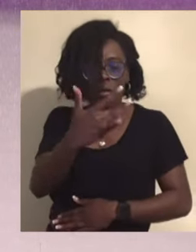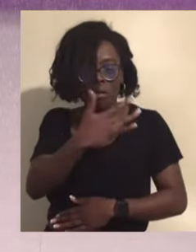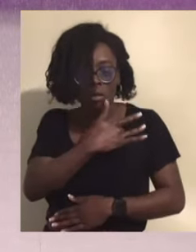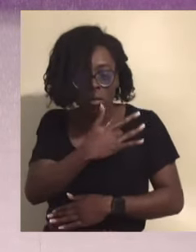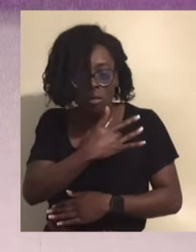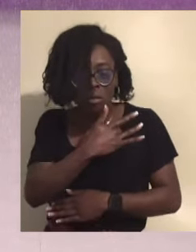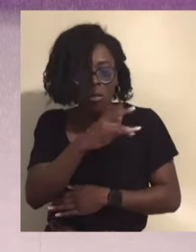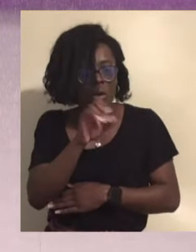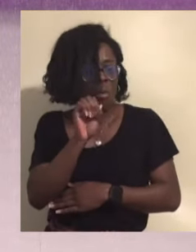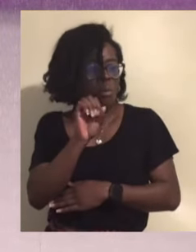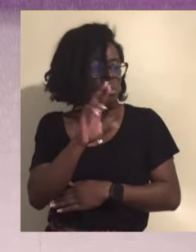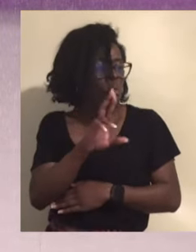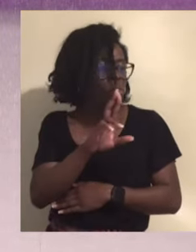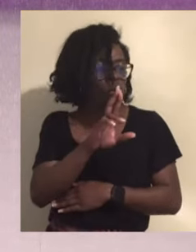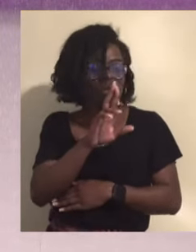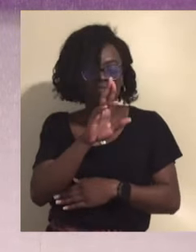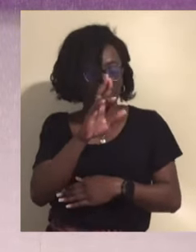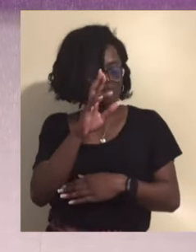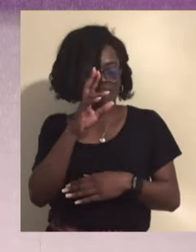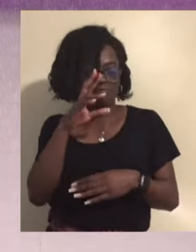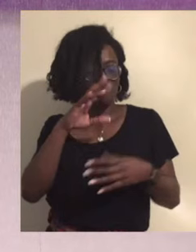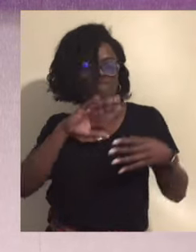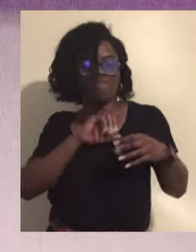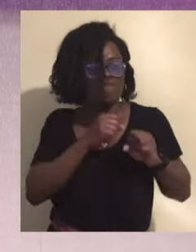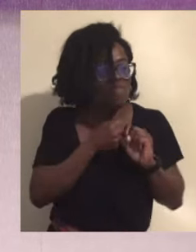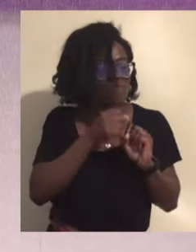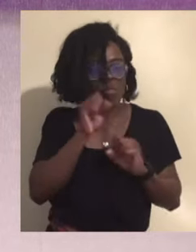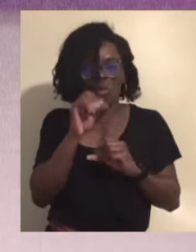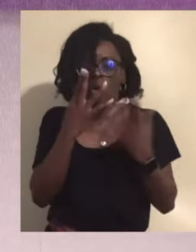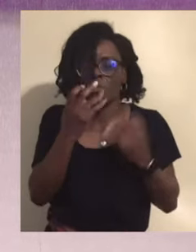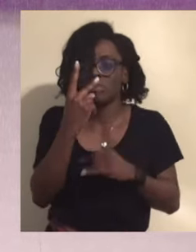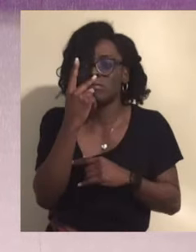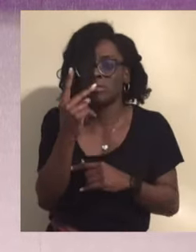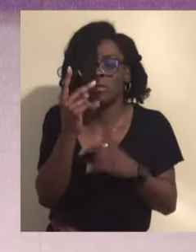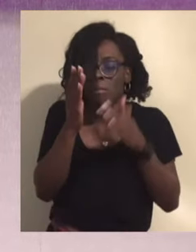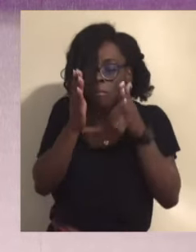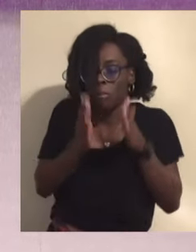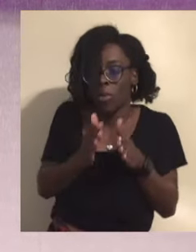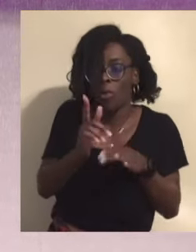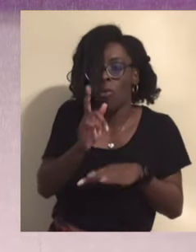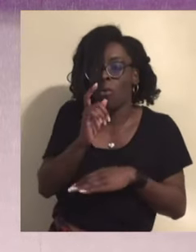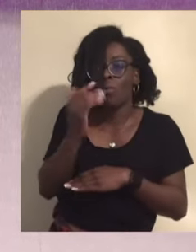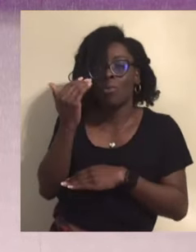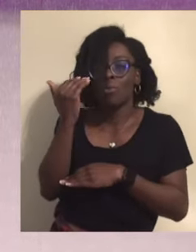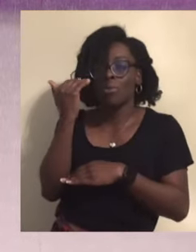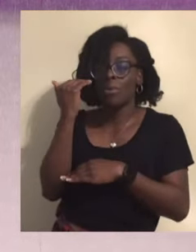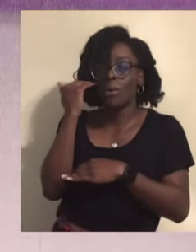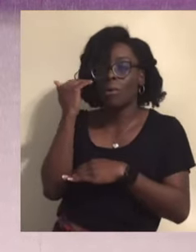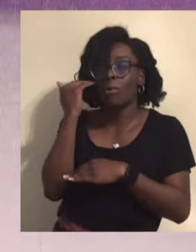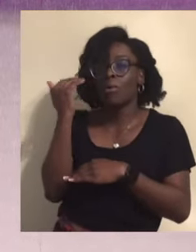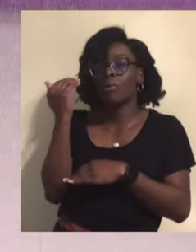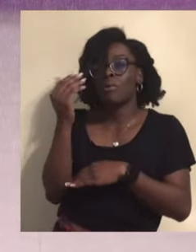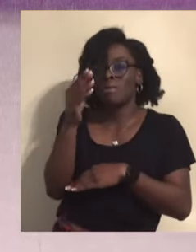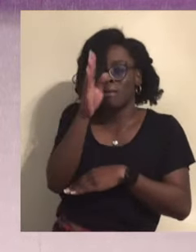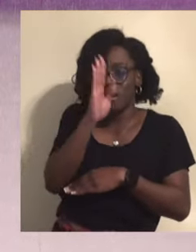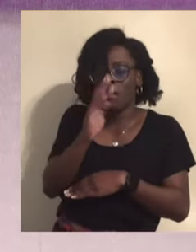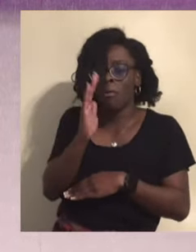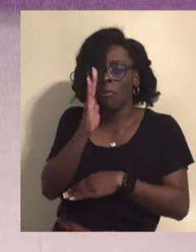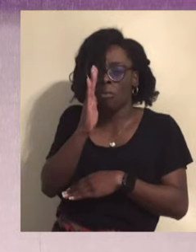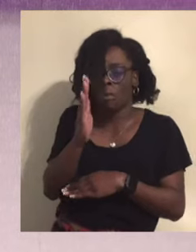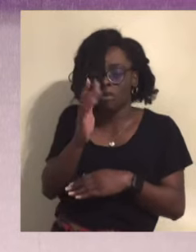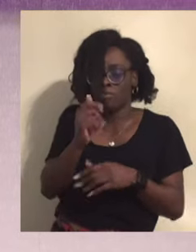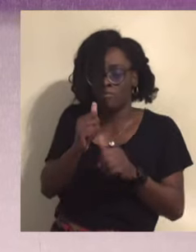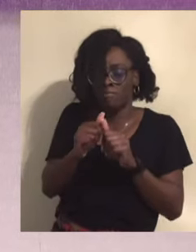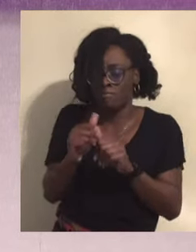your spirit. I want to see somebody who knows what it is that God will keep tapping you on the shoulder